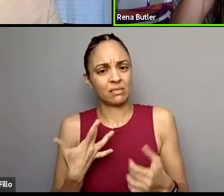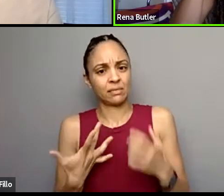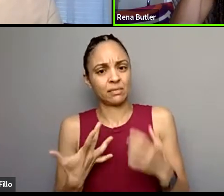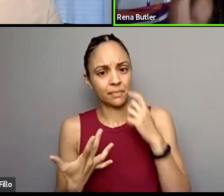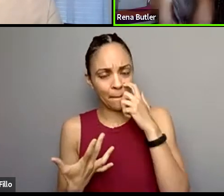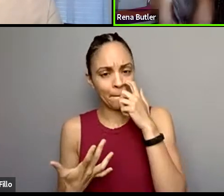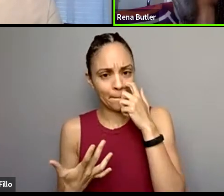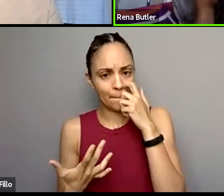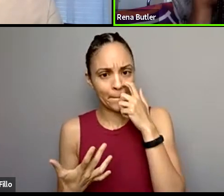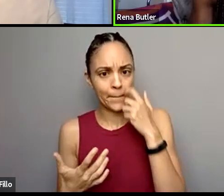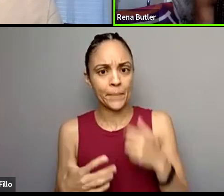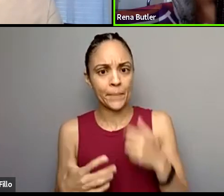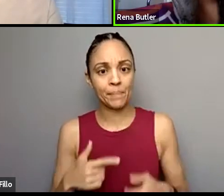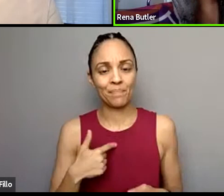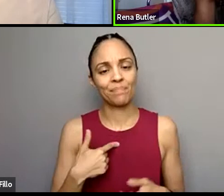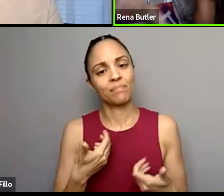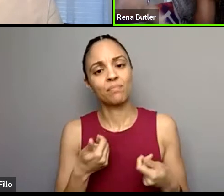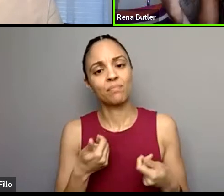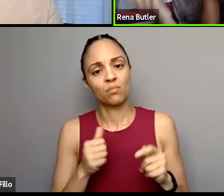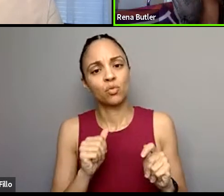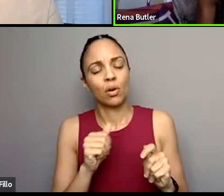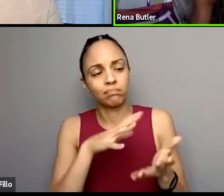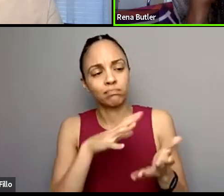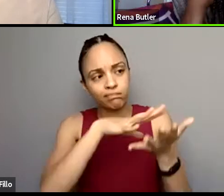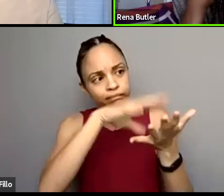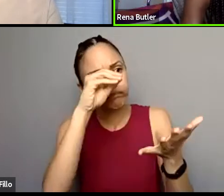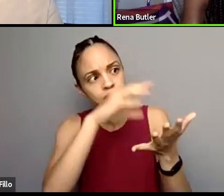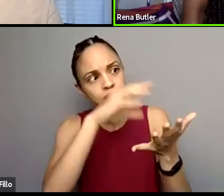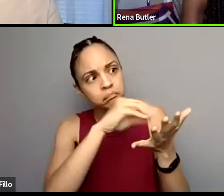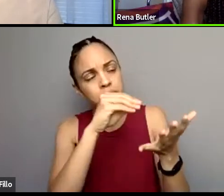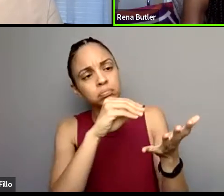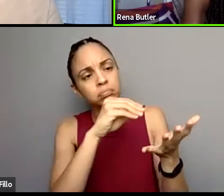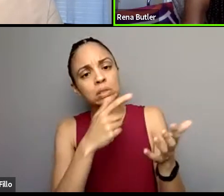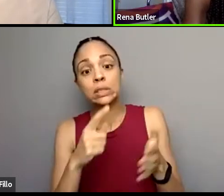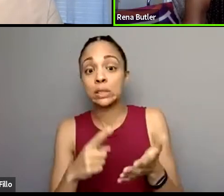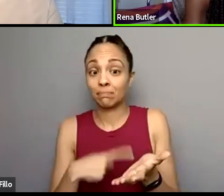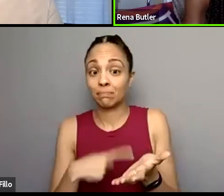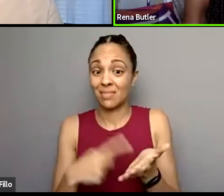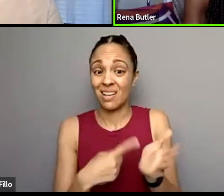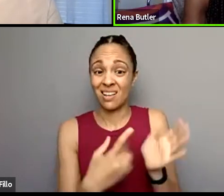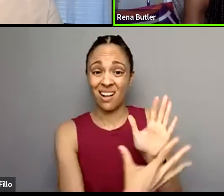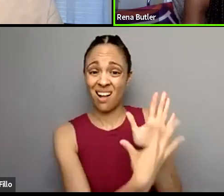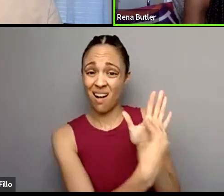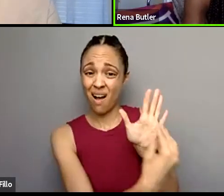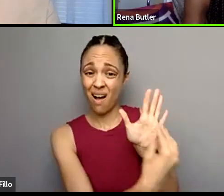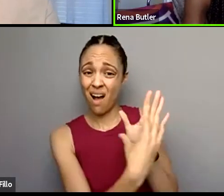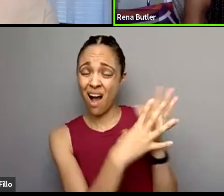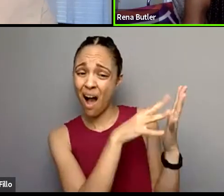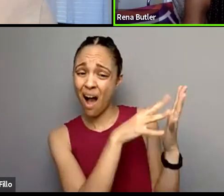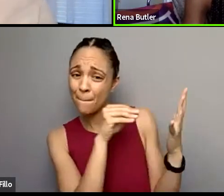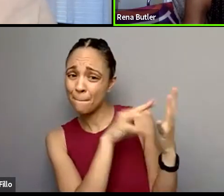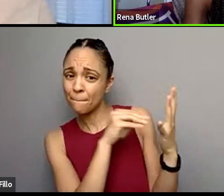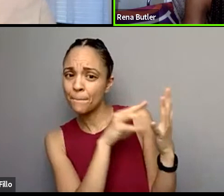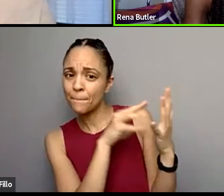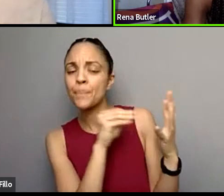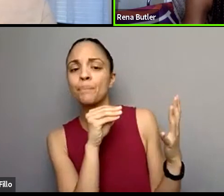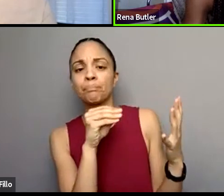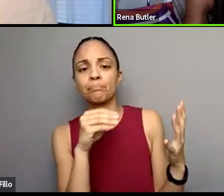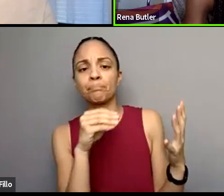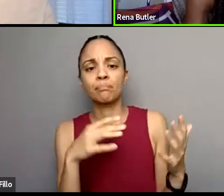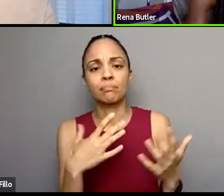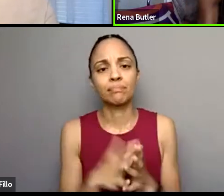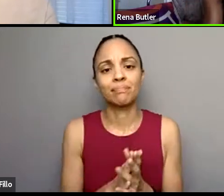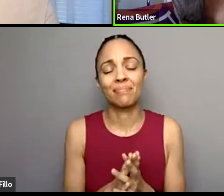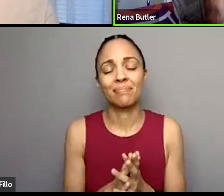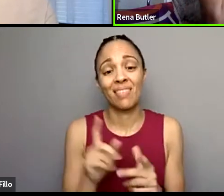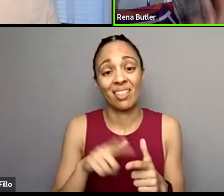that helps me to grow as his student, essentially, or his mentee. And I know he's gonna hit me with hard